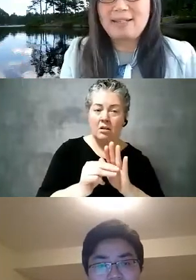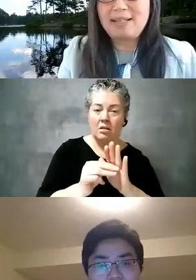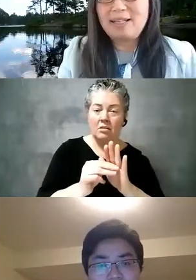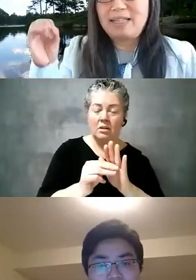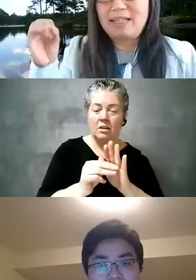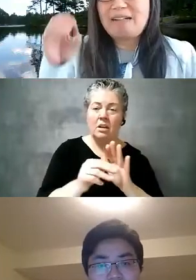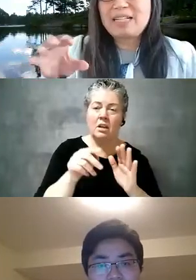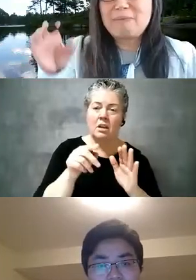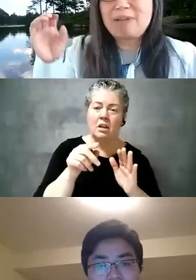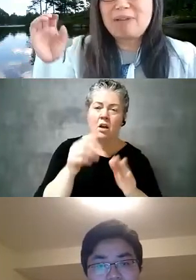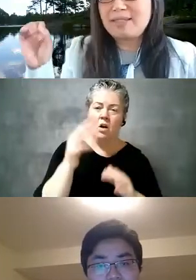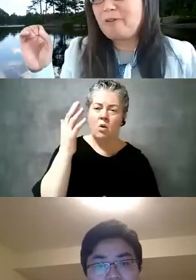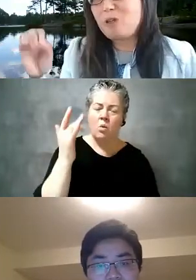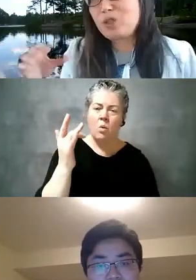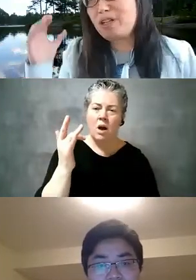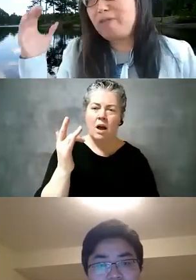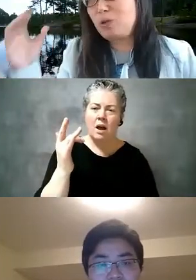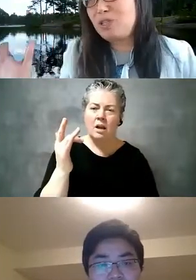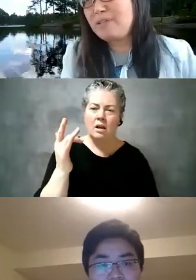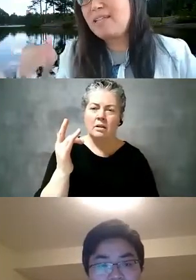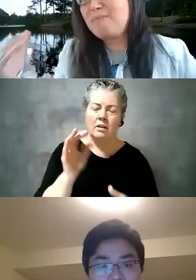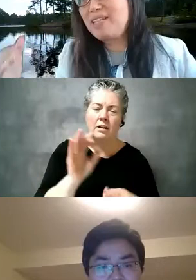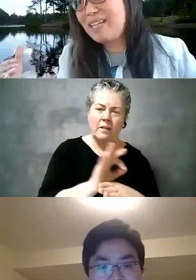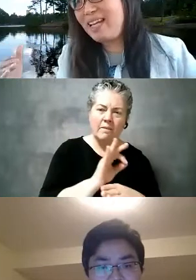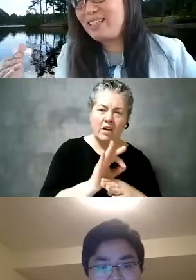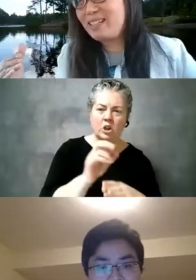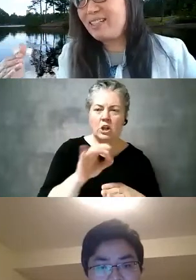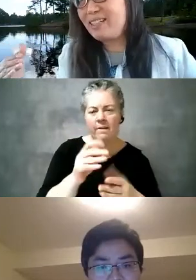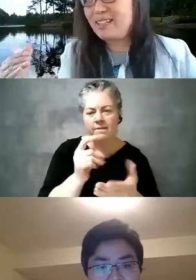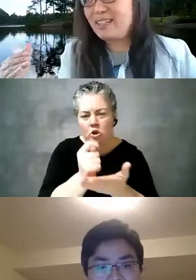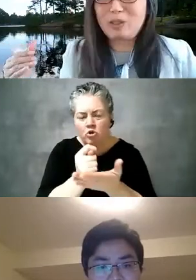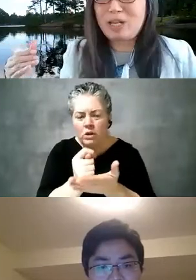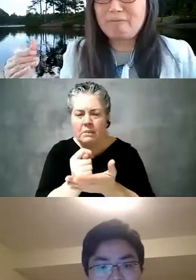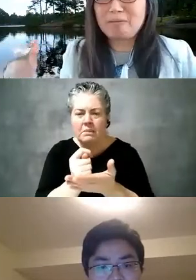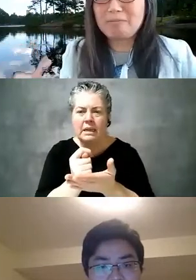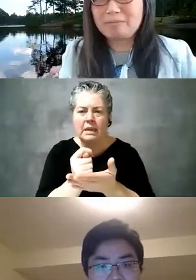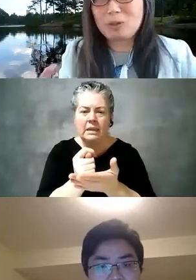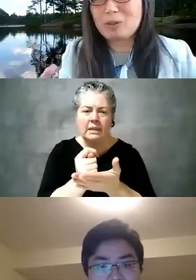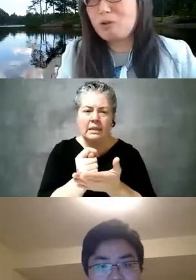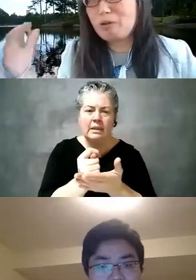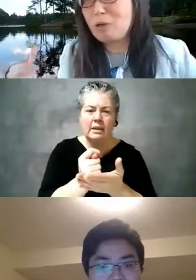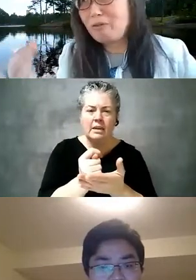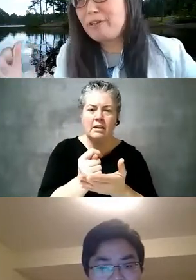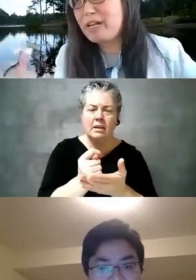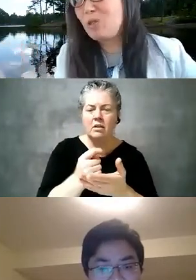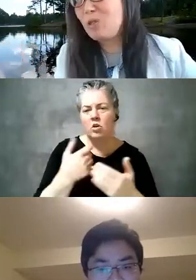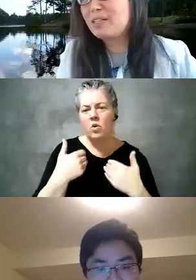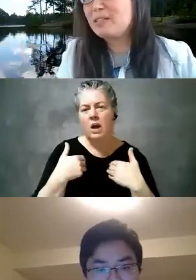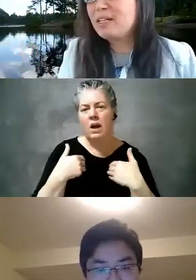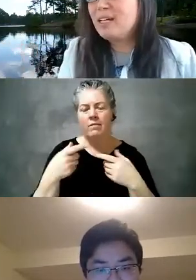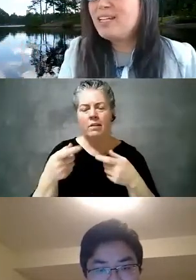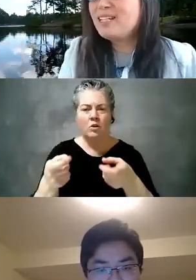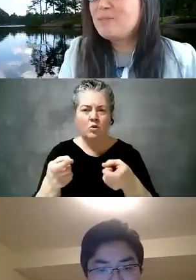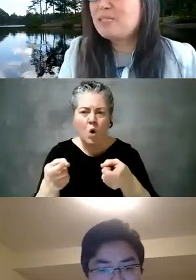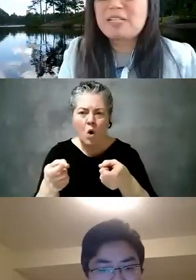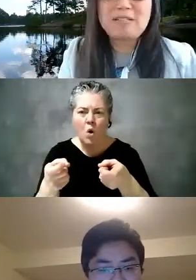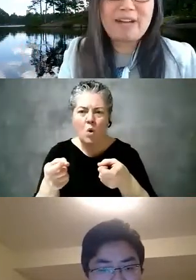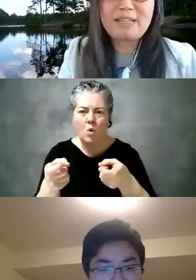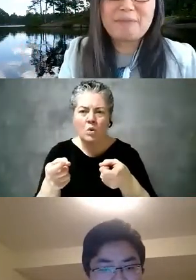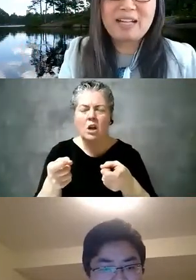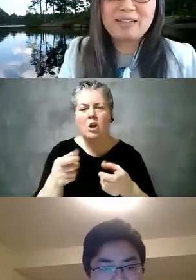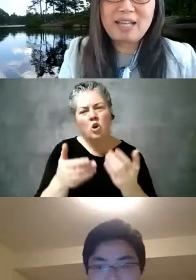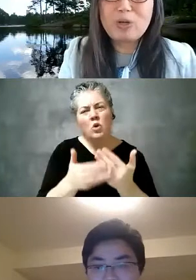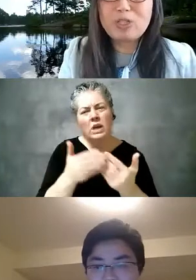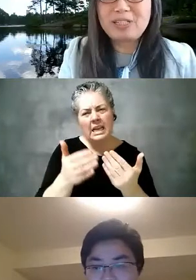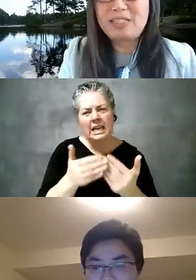as the outcome as a function of the treatment as a mediator, and you have to control for covariates, you can easily misspecify